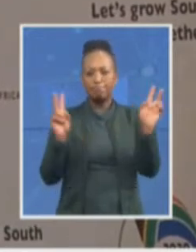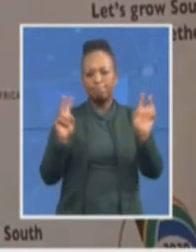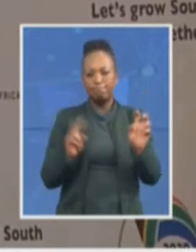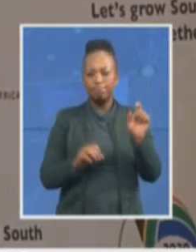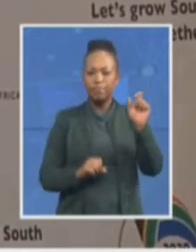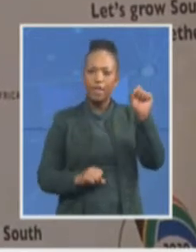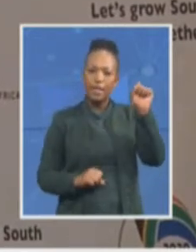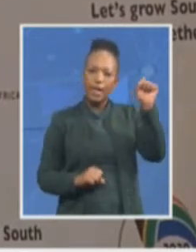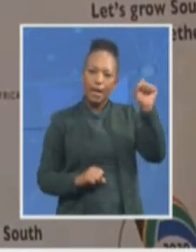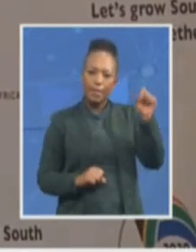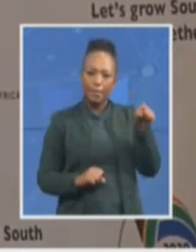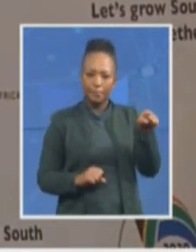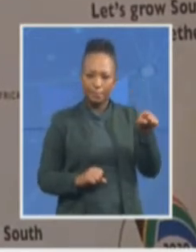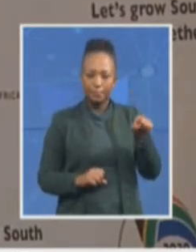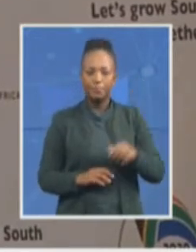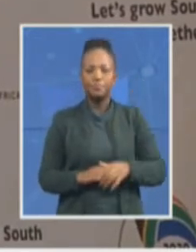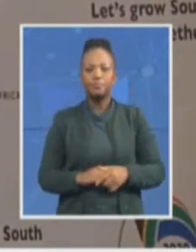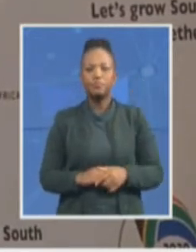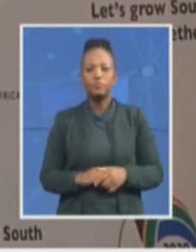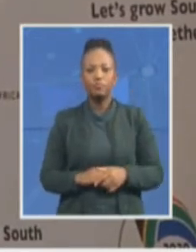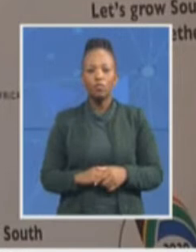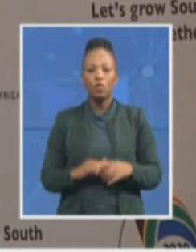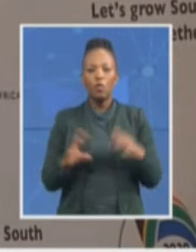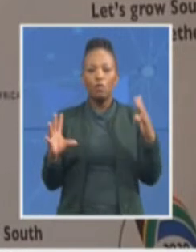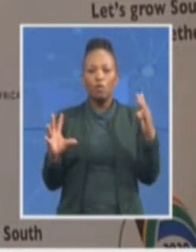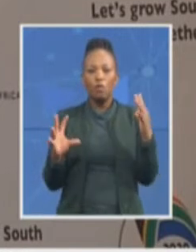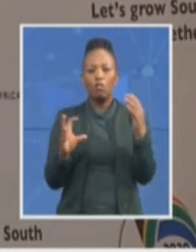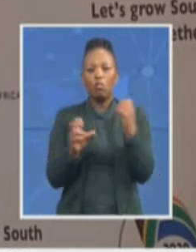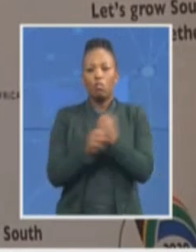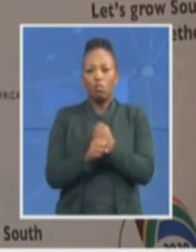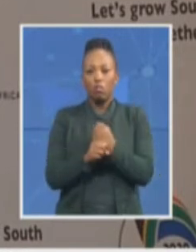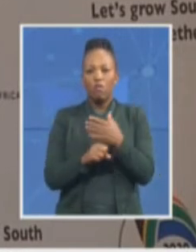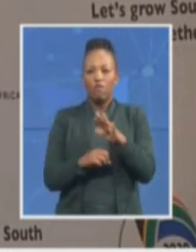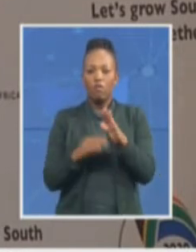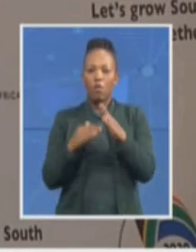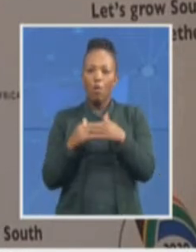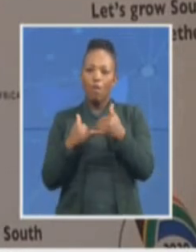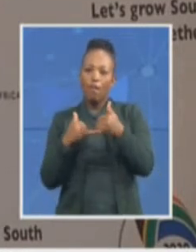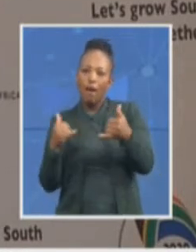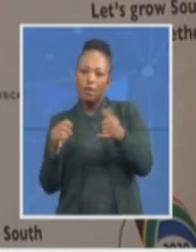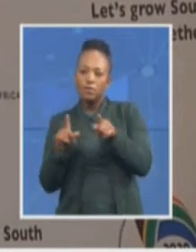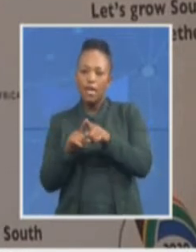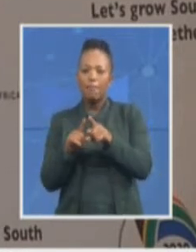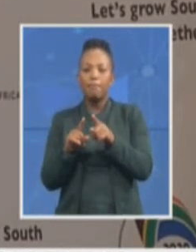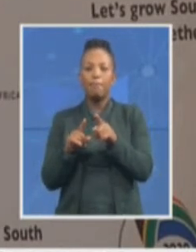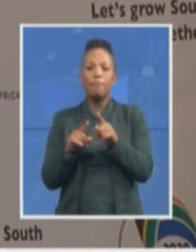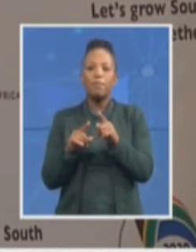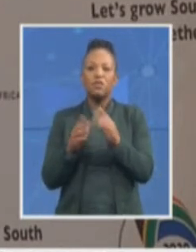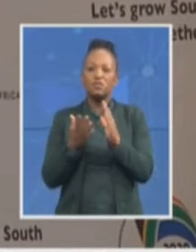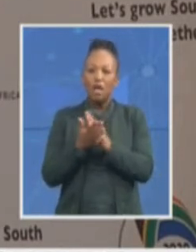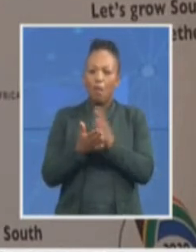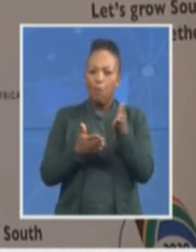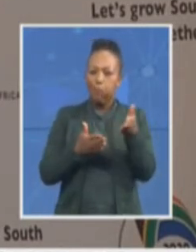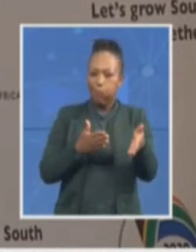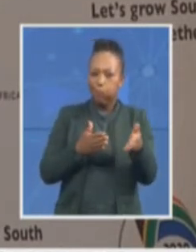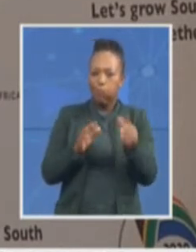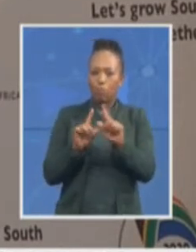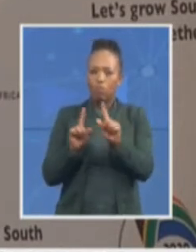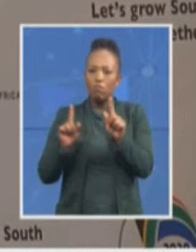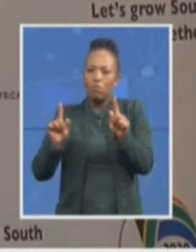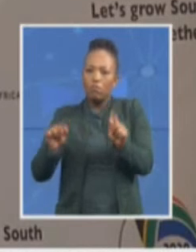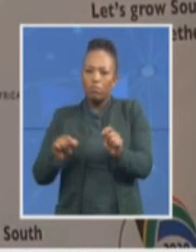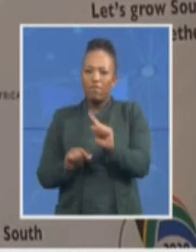conclusion of the hybrid Africa Energy Indaba held in Cape Town from the 1st to the 3rd of March, and under the